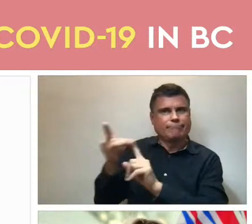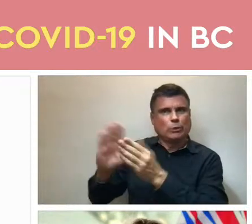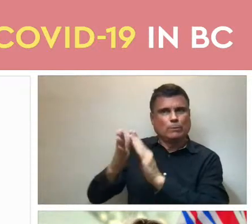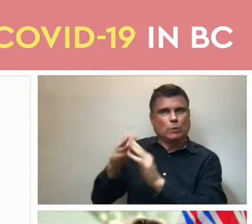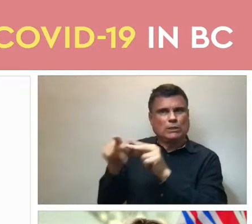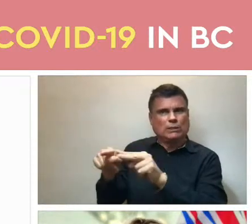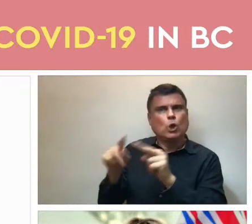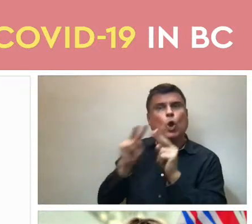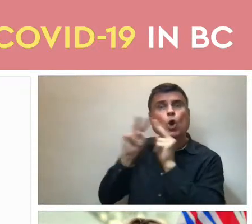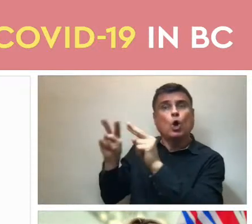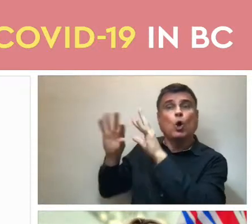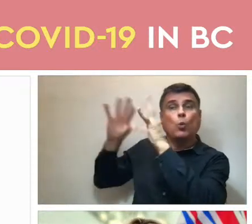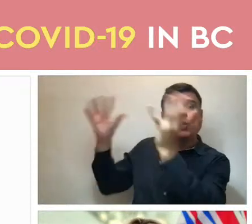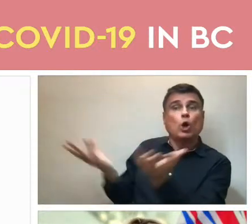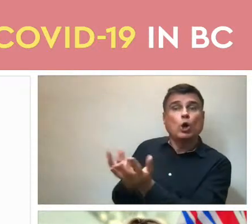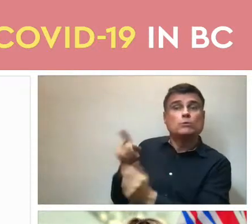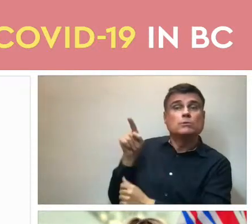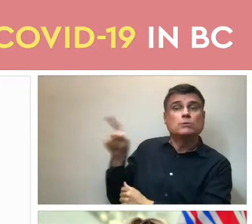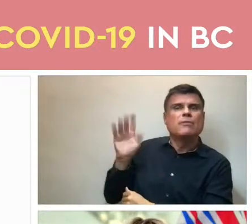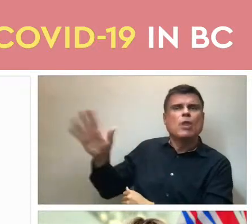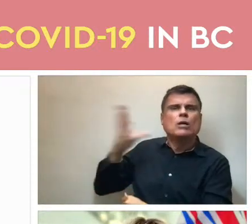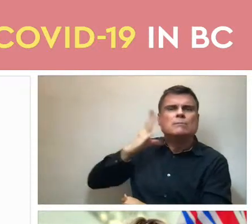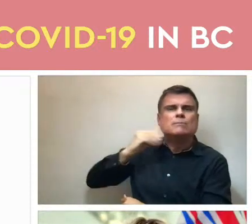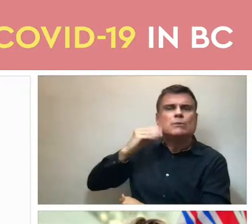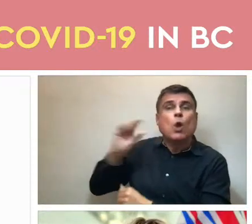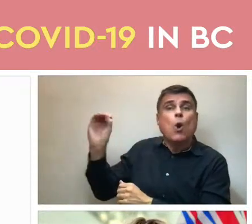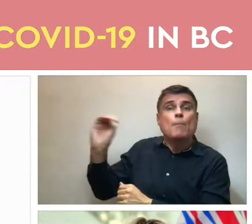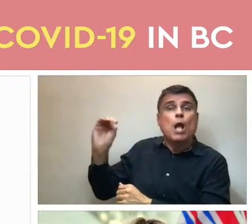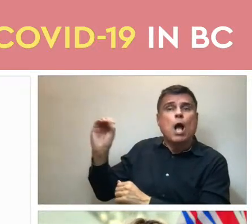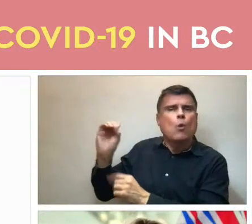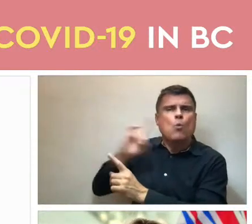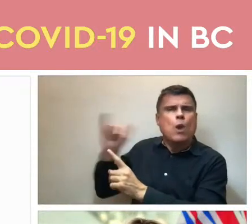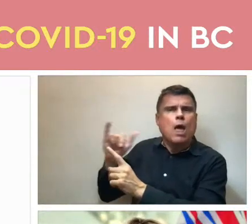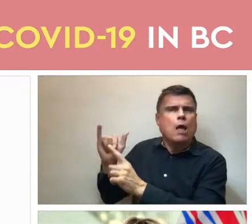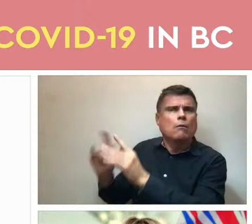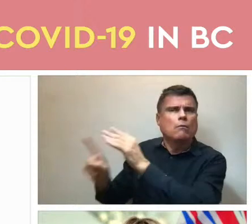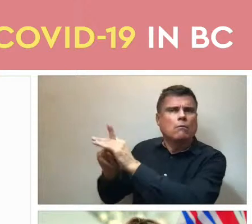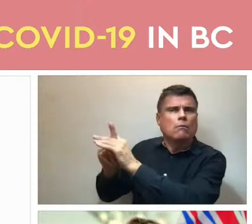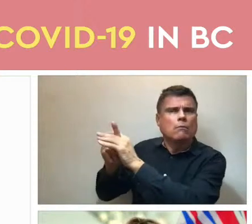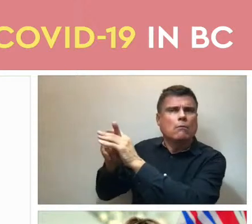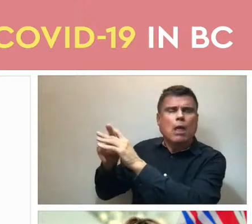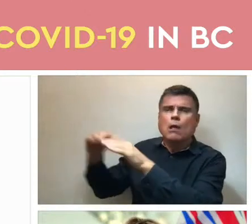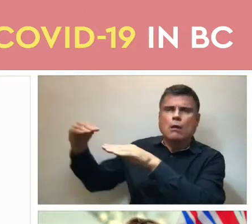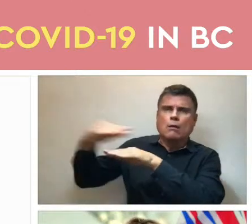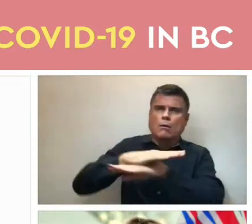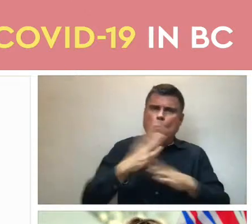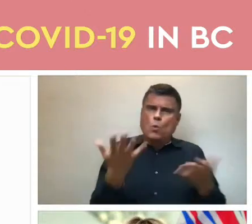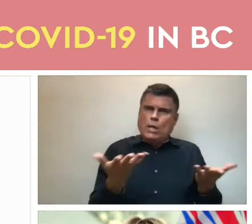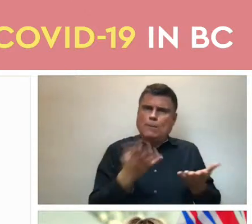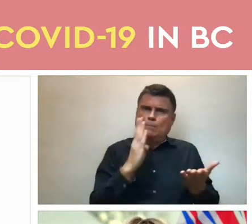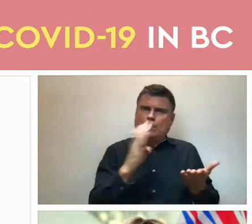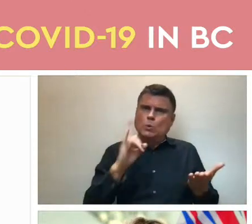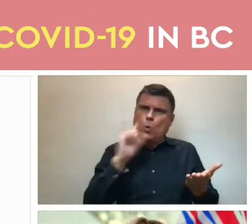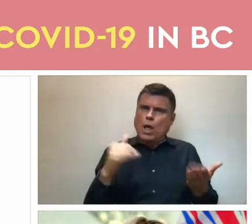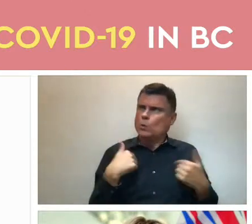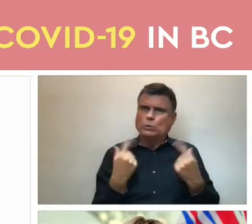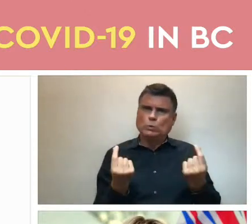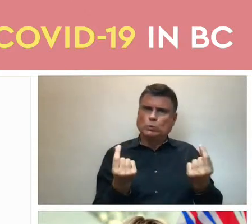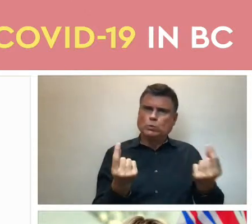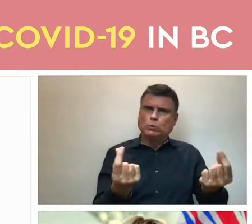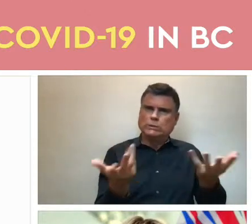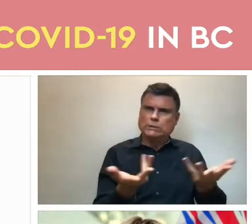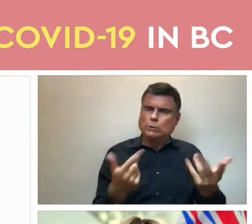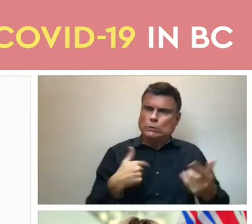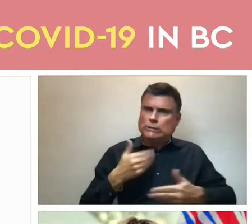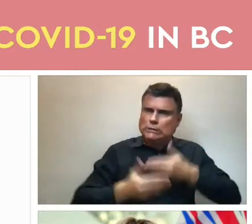what that means with Omicron, and what are the measures that we need to think about to get us through this period as we learn more